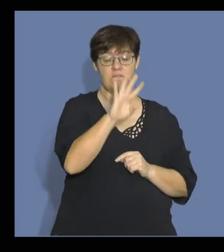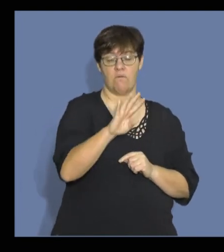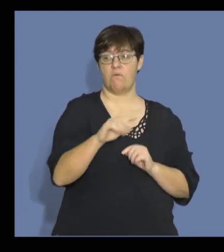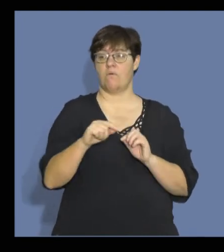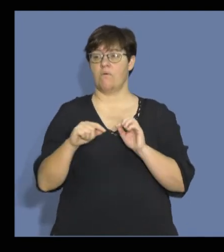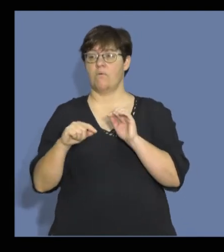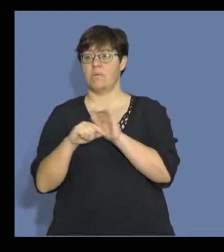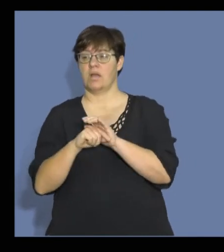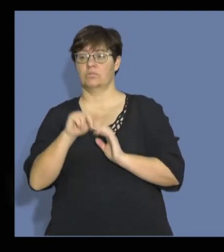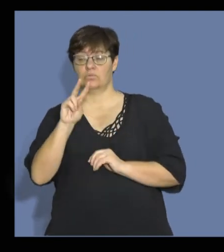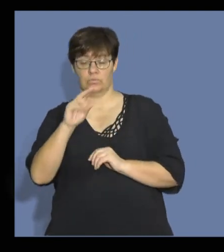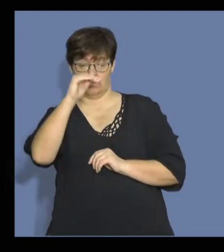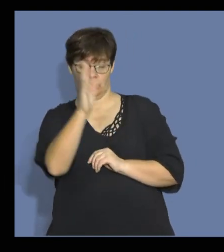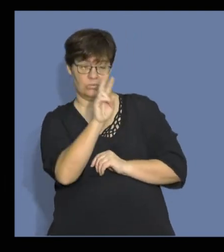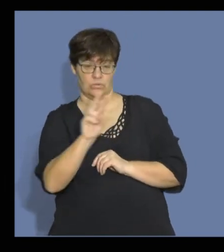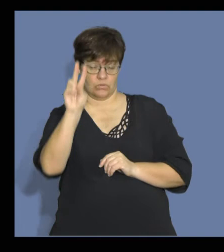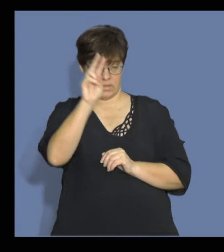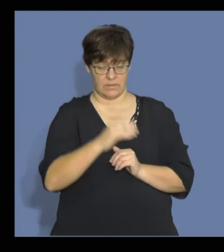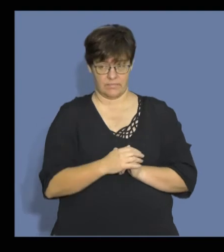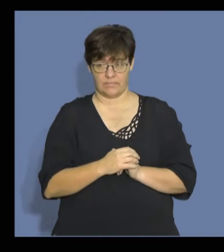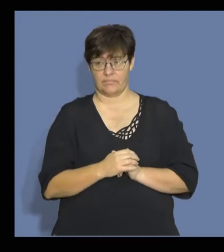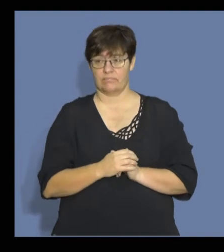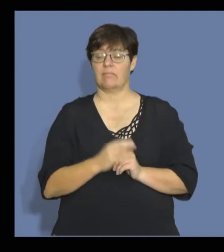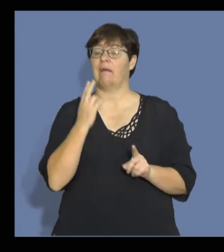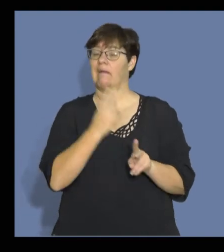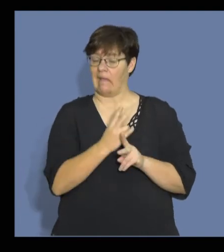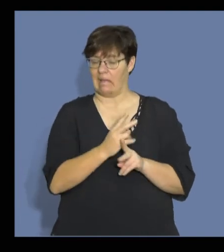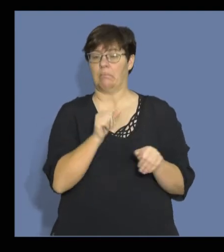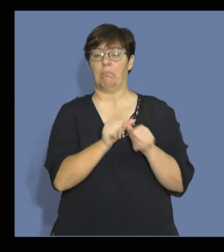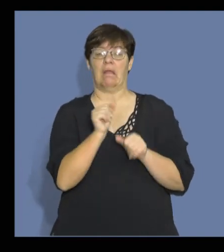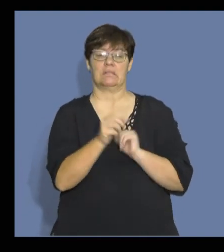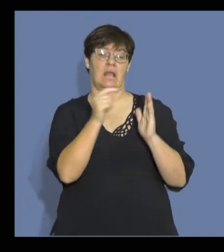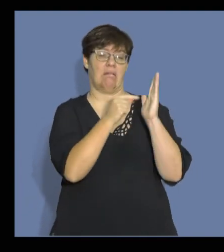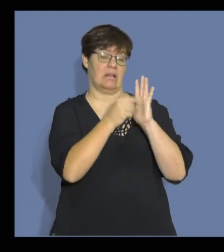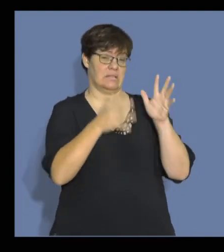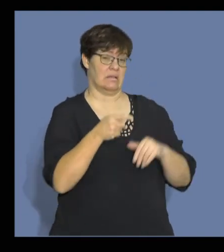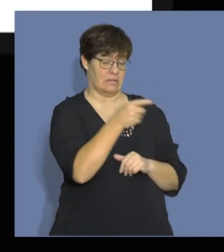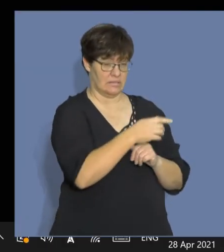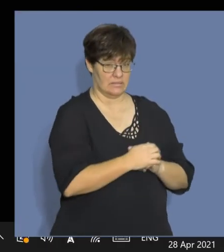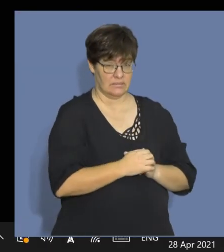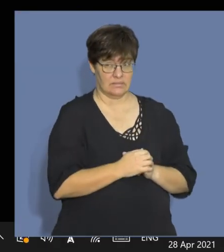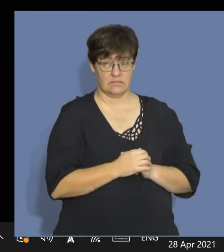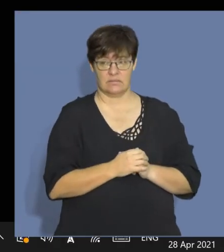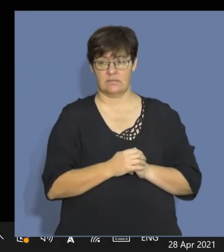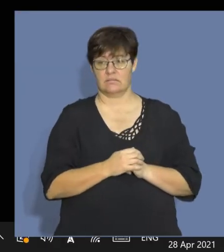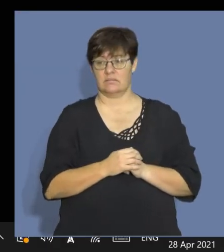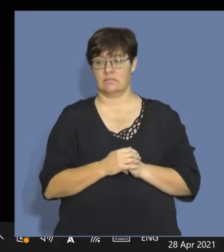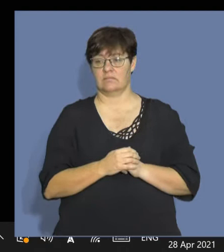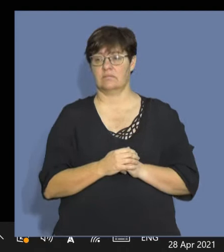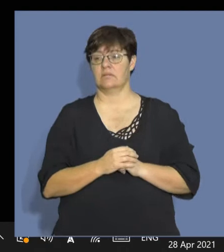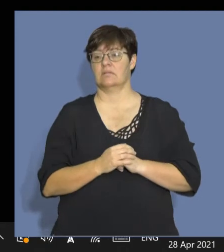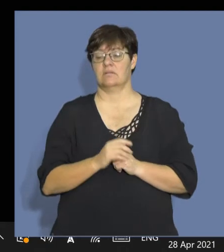of O. I'm going to square that. Again, I'm just going to put this straight into my calculator.